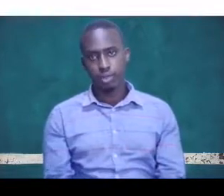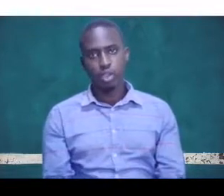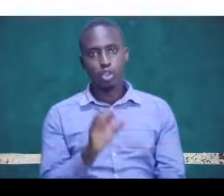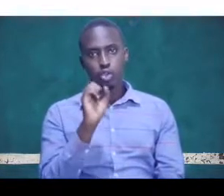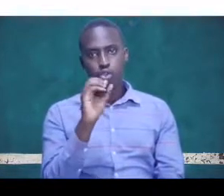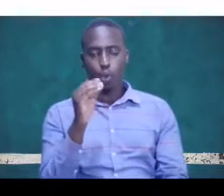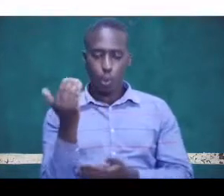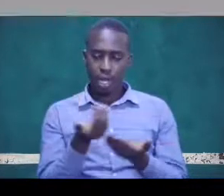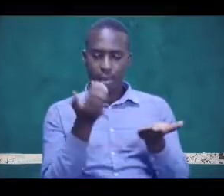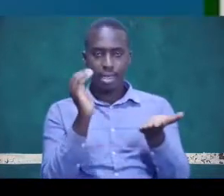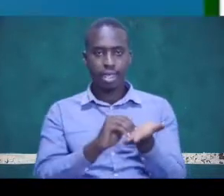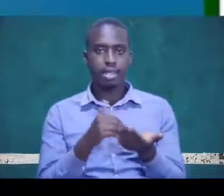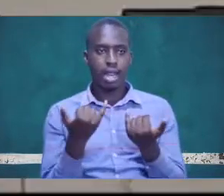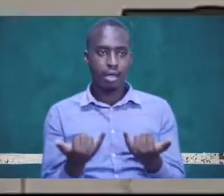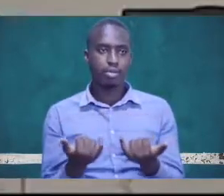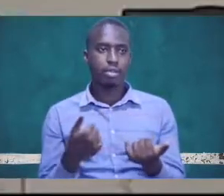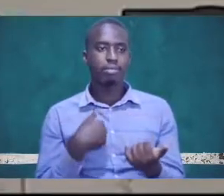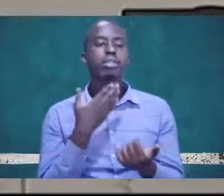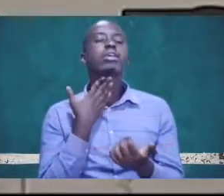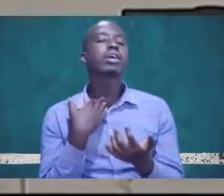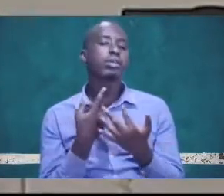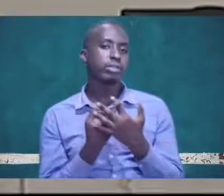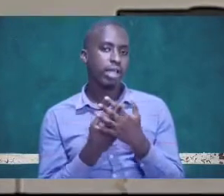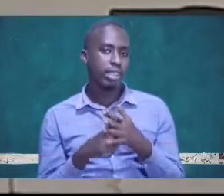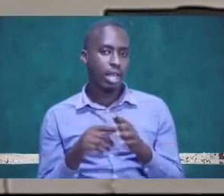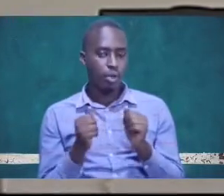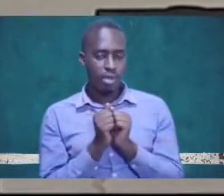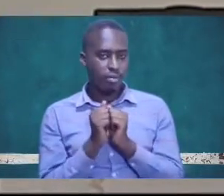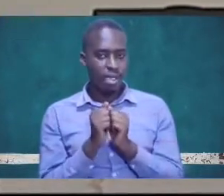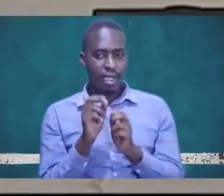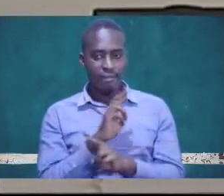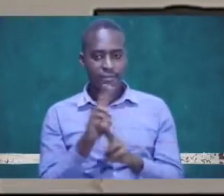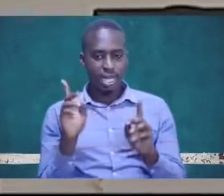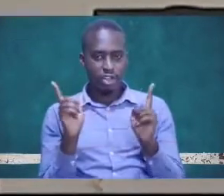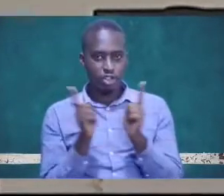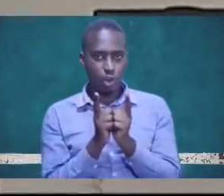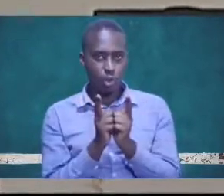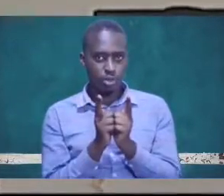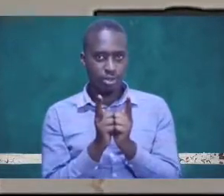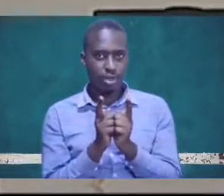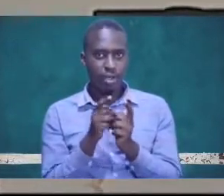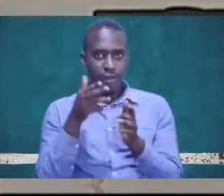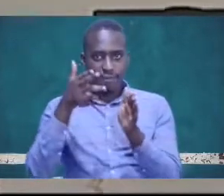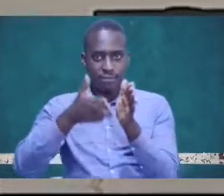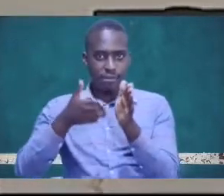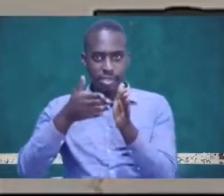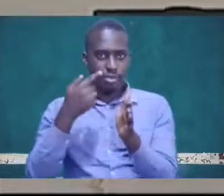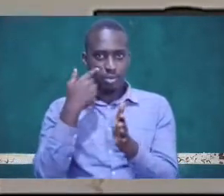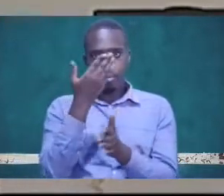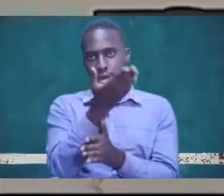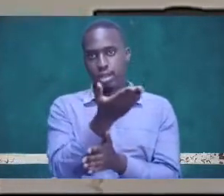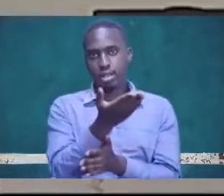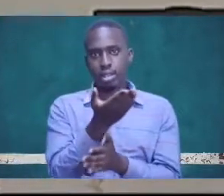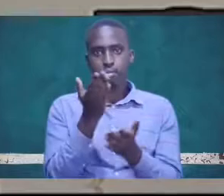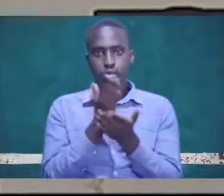welcome again now. So I want to start with a very short video there. So